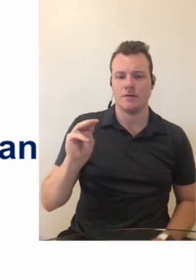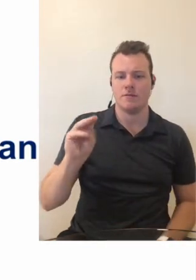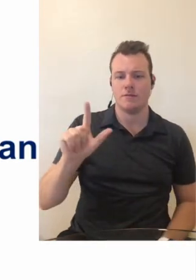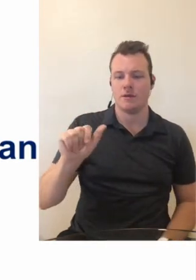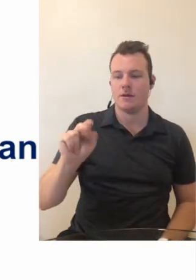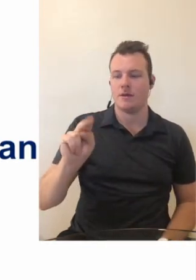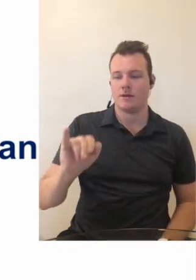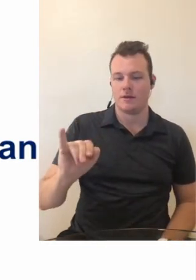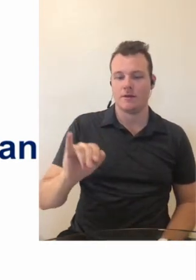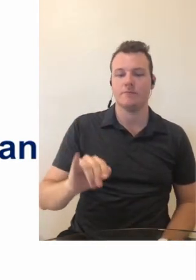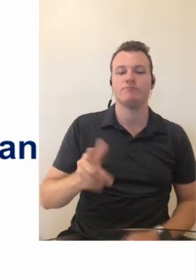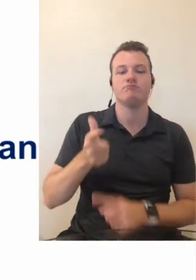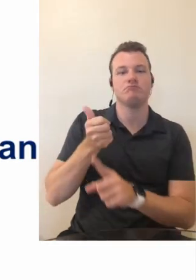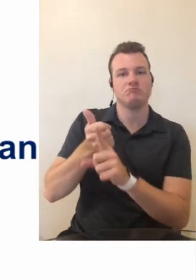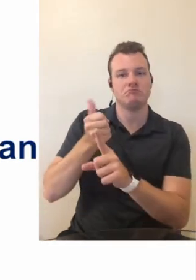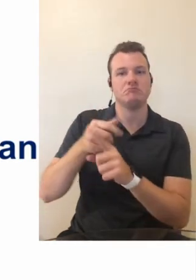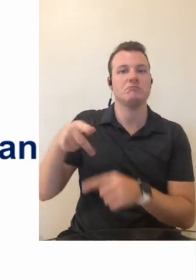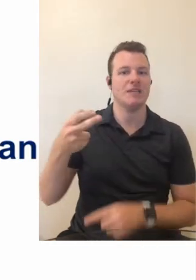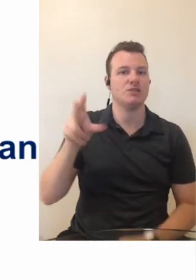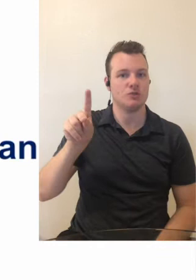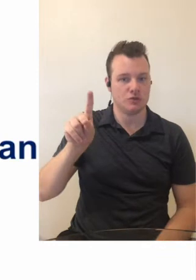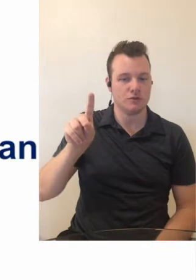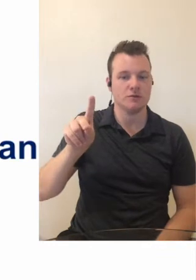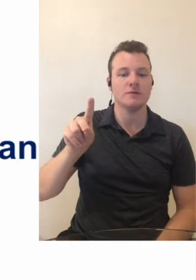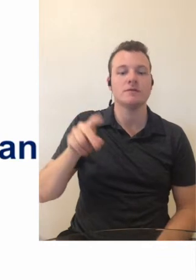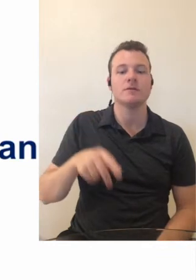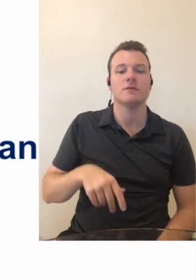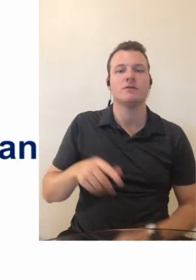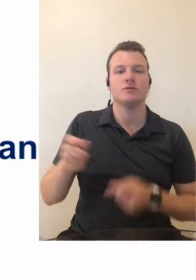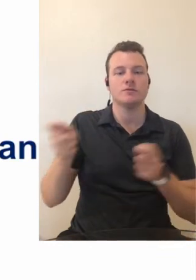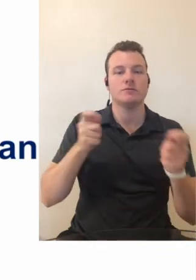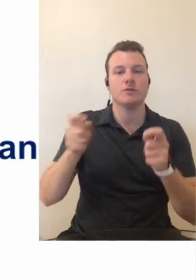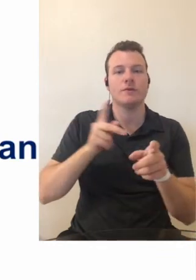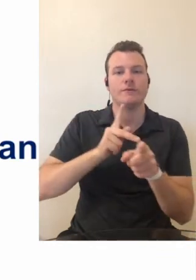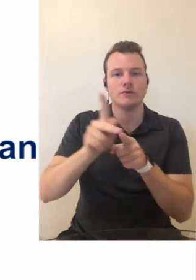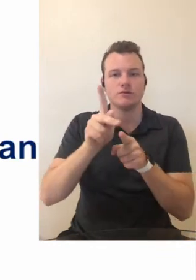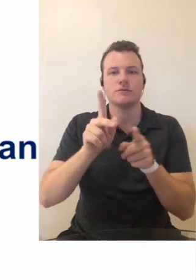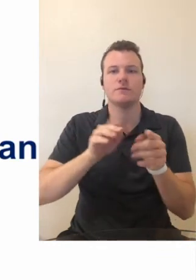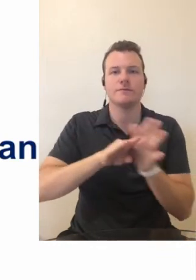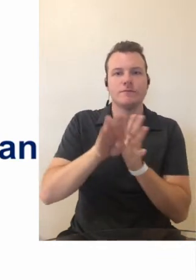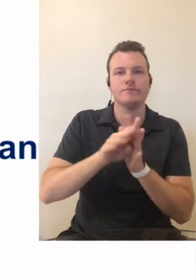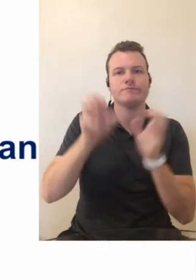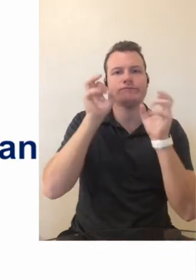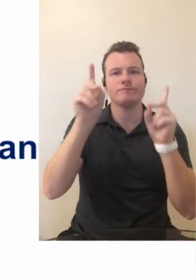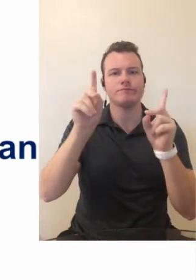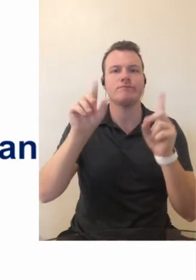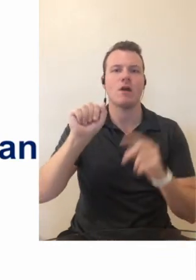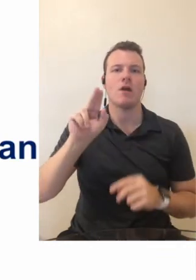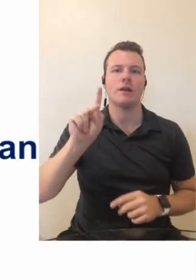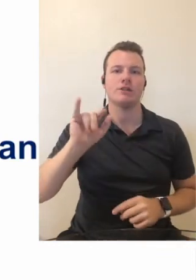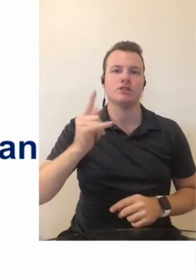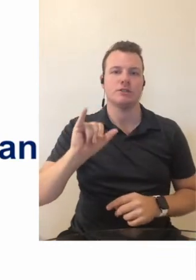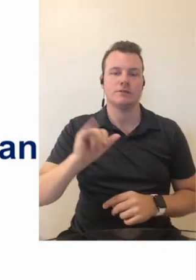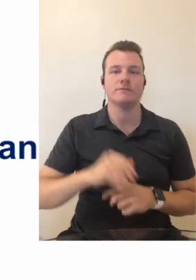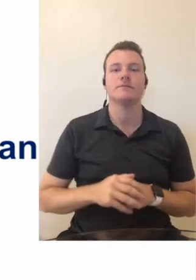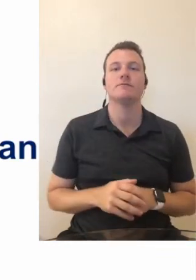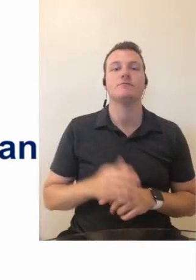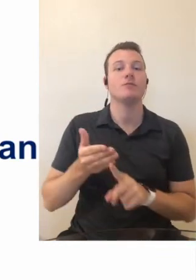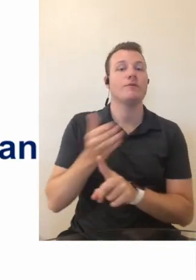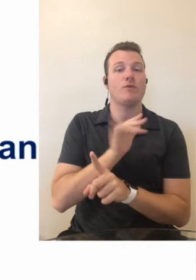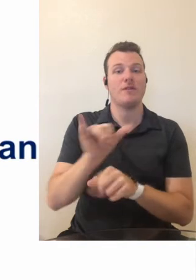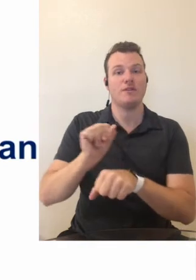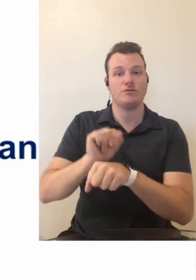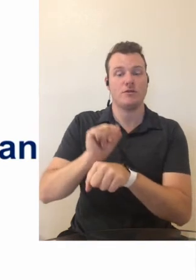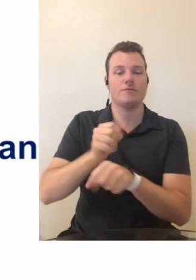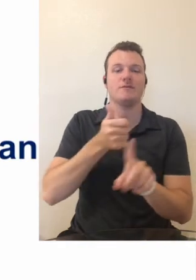Amlani. Amin Amlani, PhD, is Director of Professional Development and Education at Audiology. Prior to